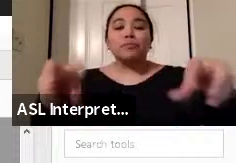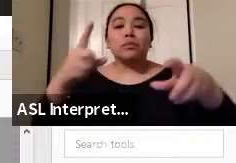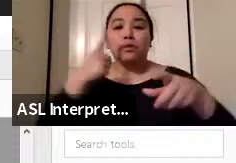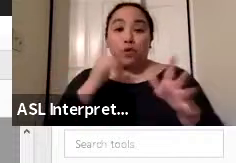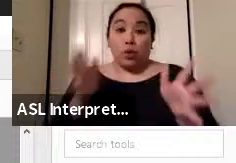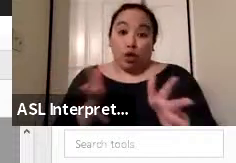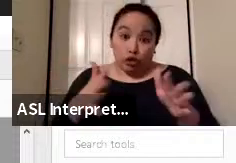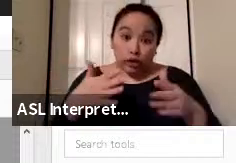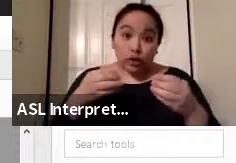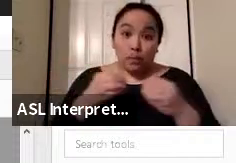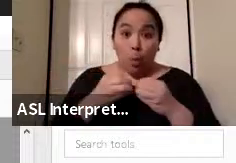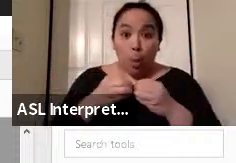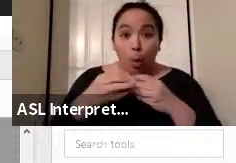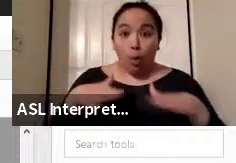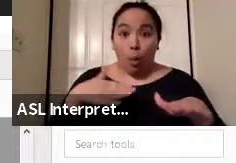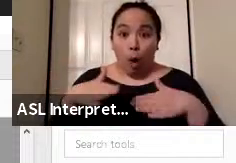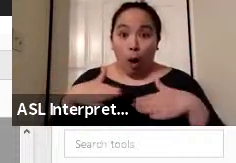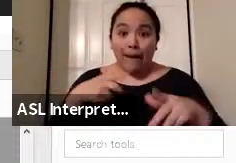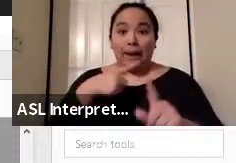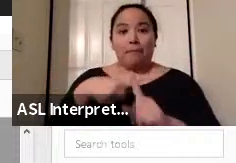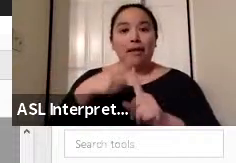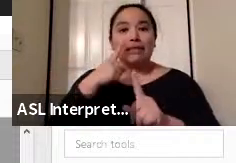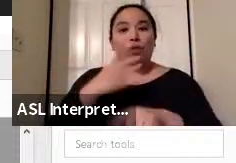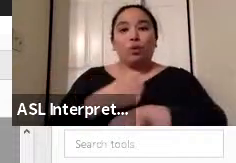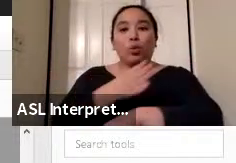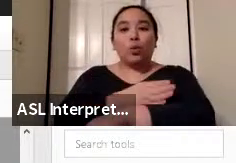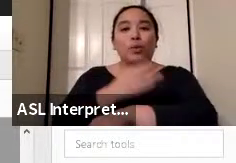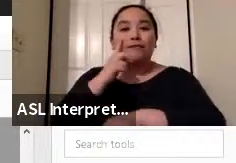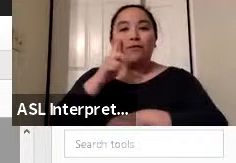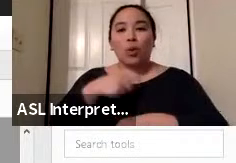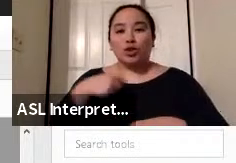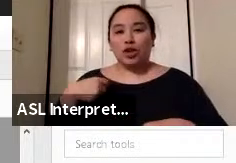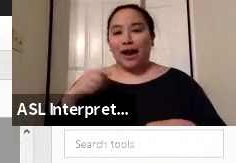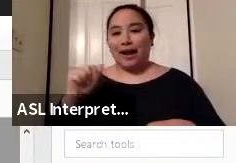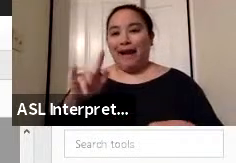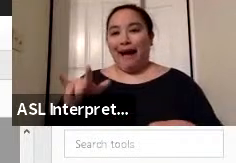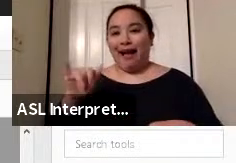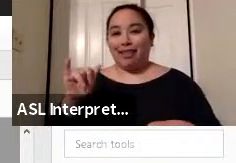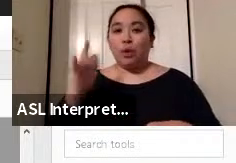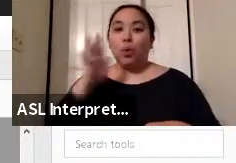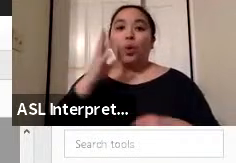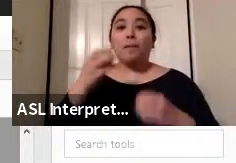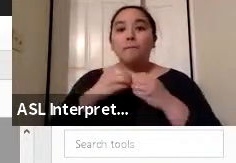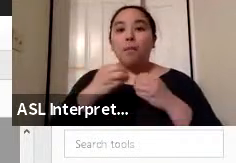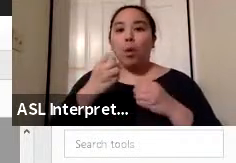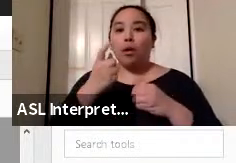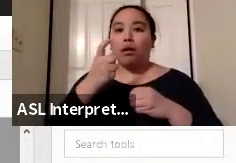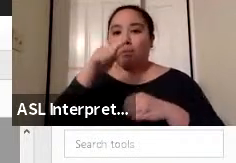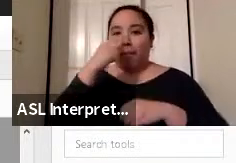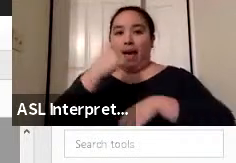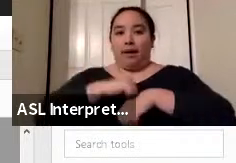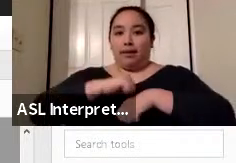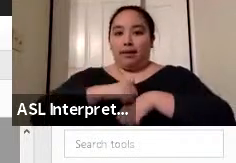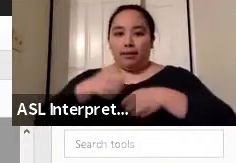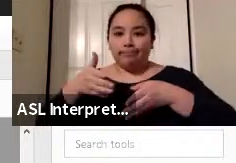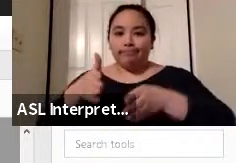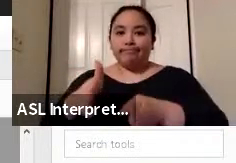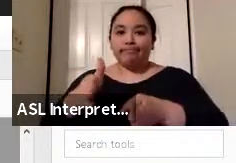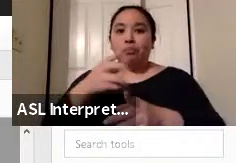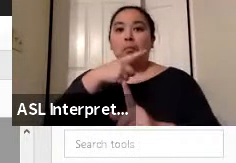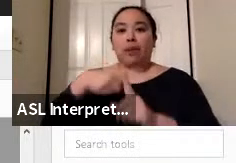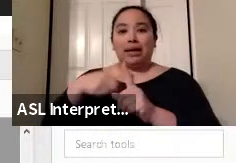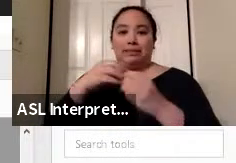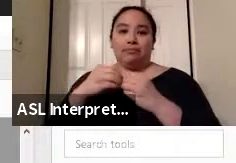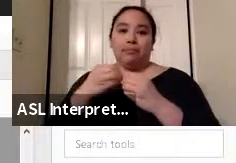walking, as well as improvements to China Alley, which include pavement and additional lighting in the area. Next slide, Courtney.